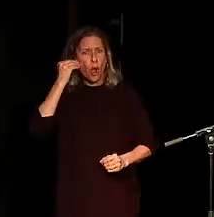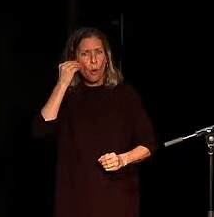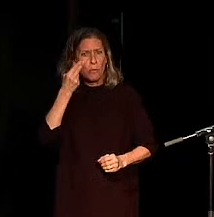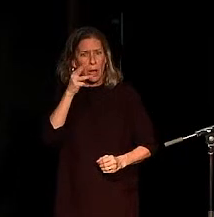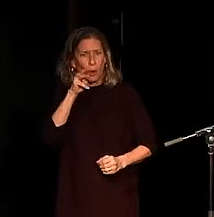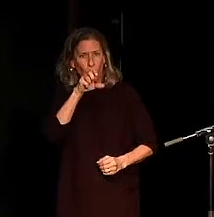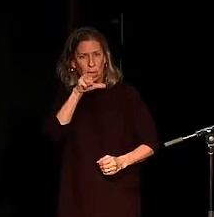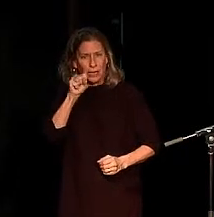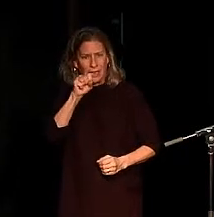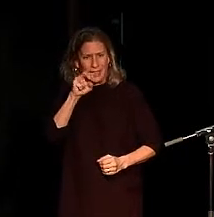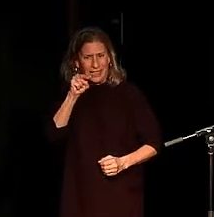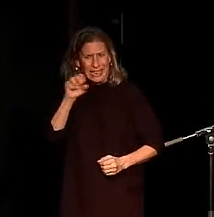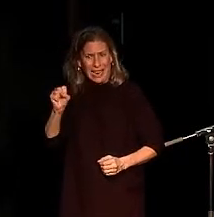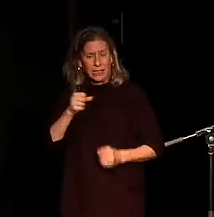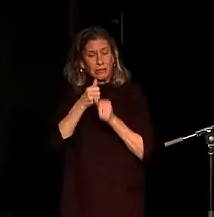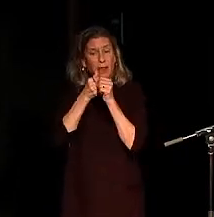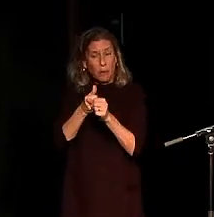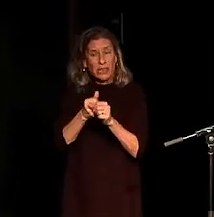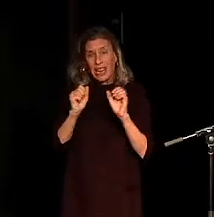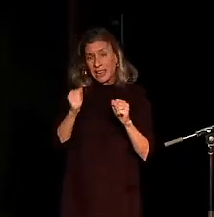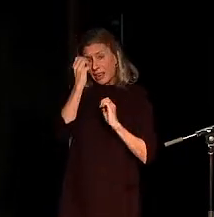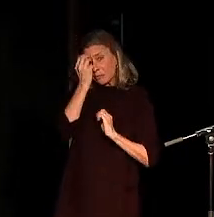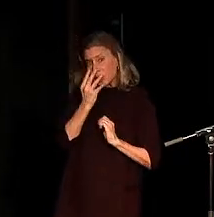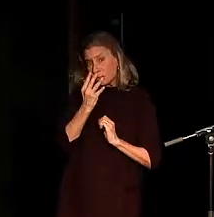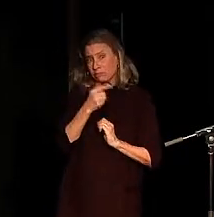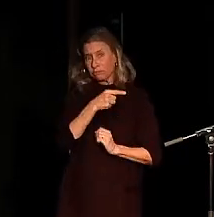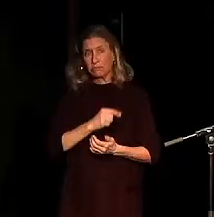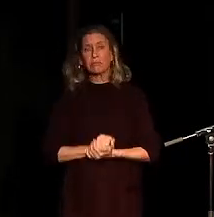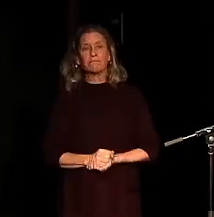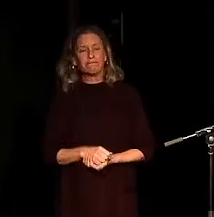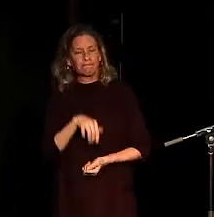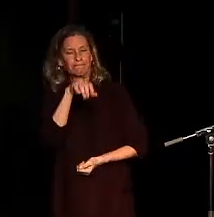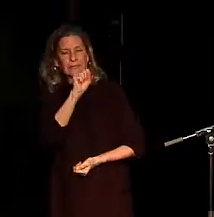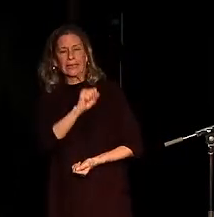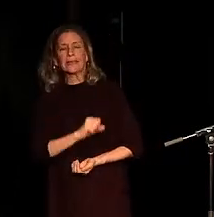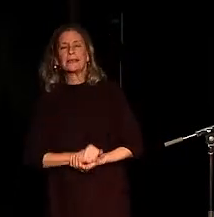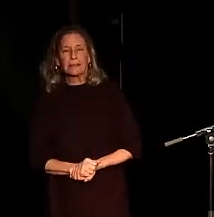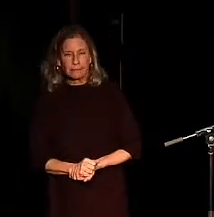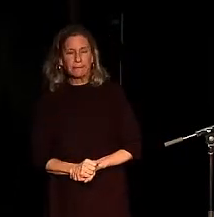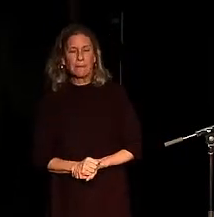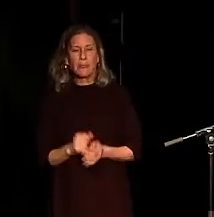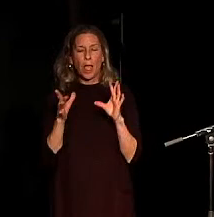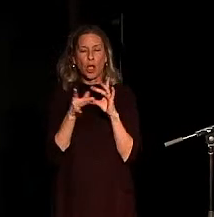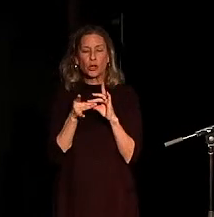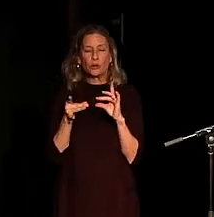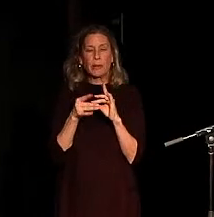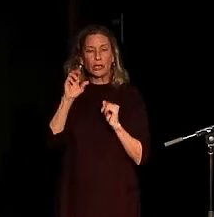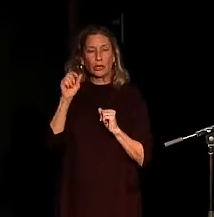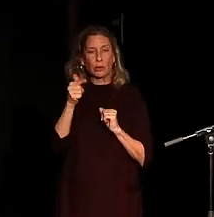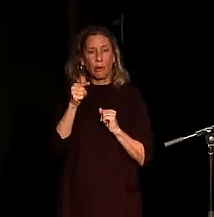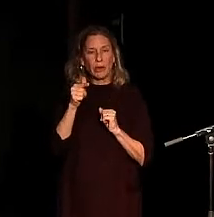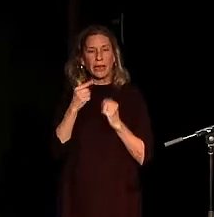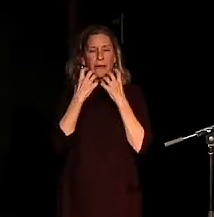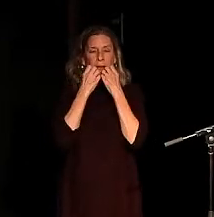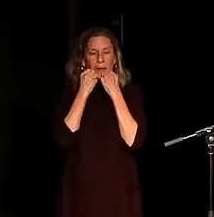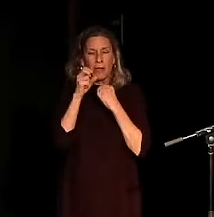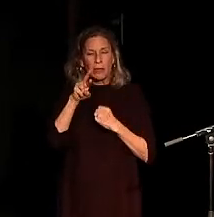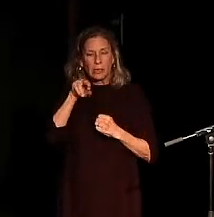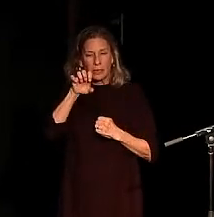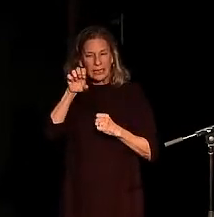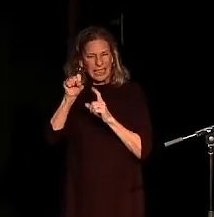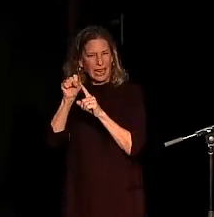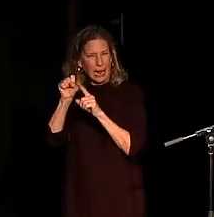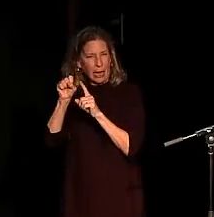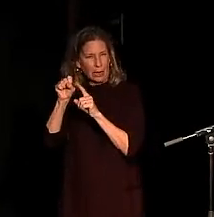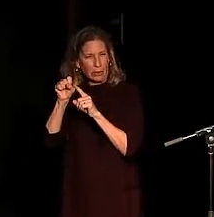that? Thanks, Rochelle. Yes, and I think you mentioned LaGuardia Cares in your opening